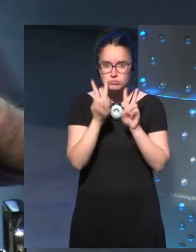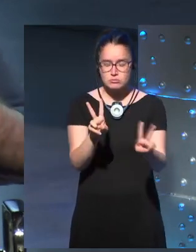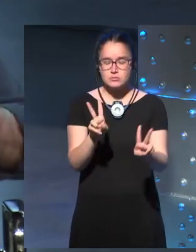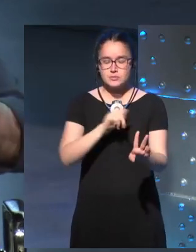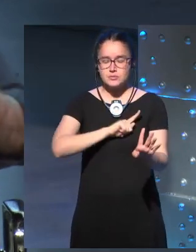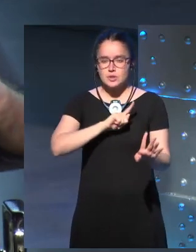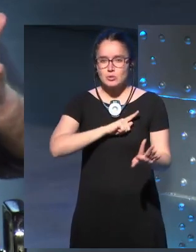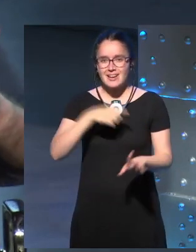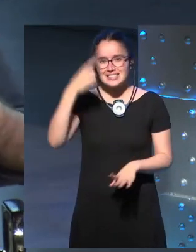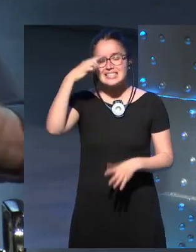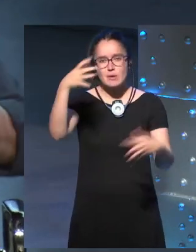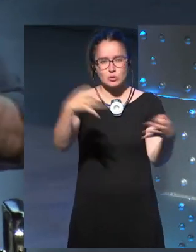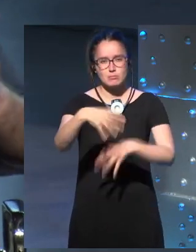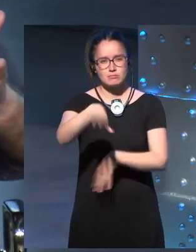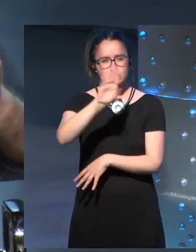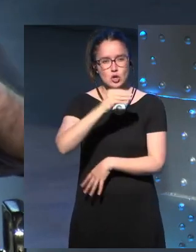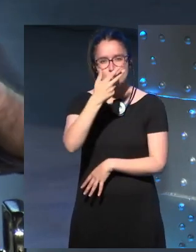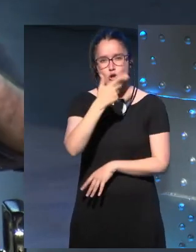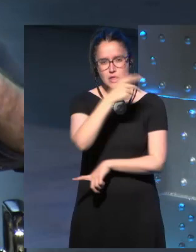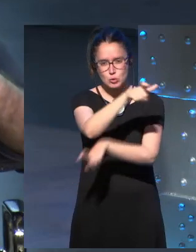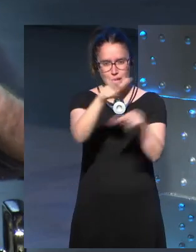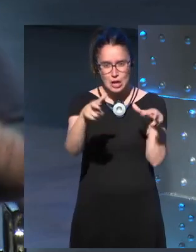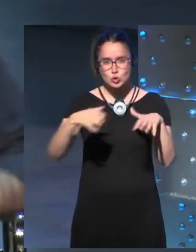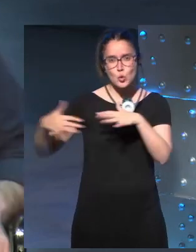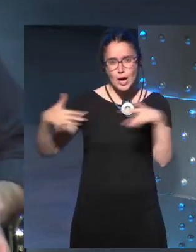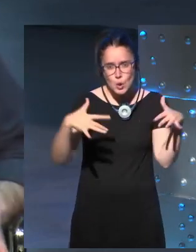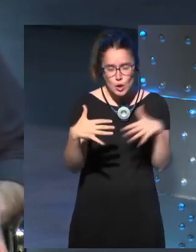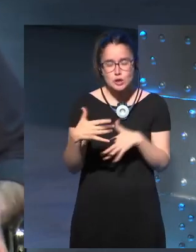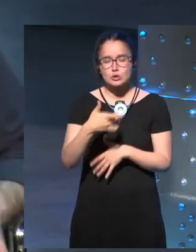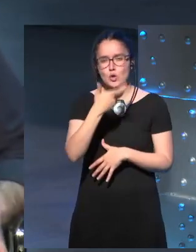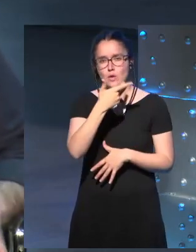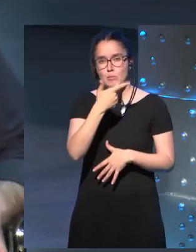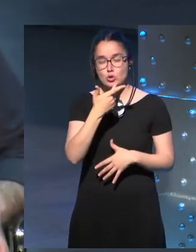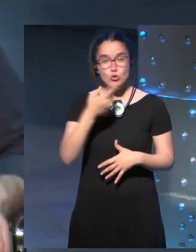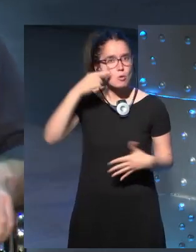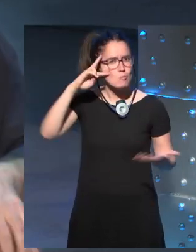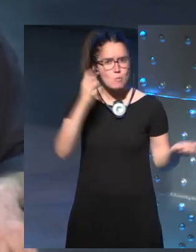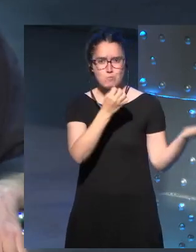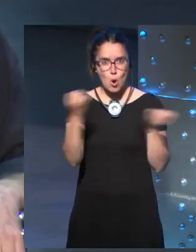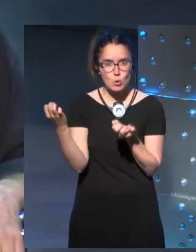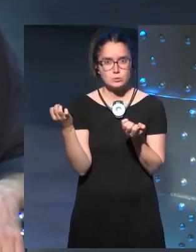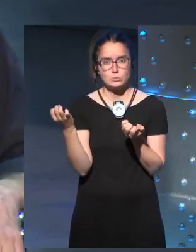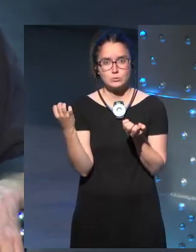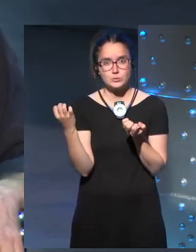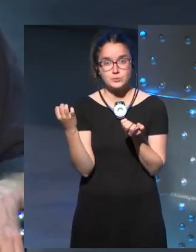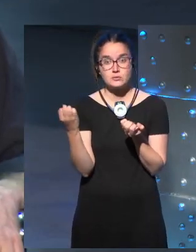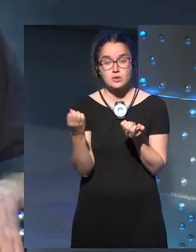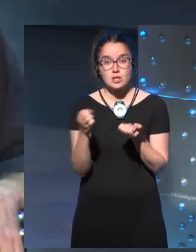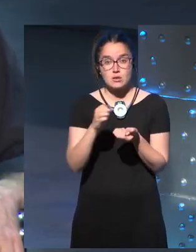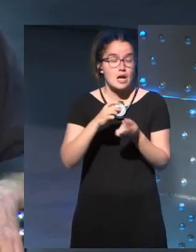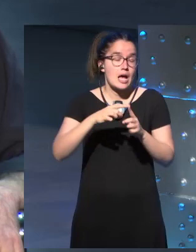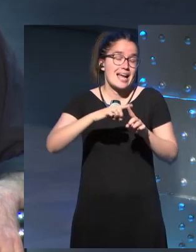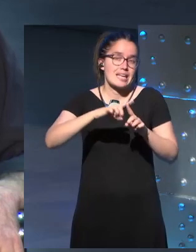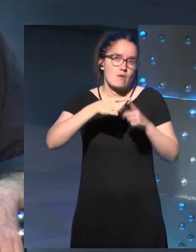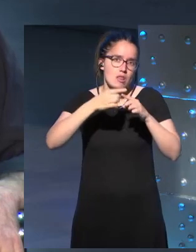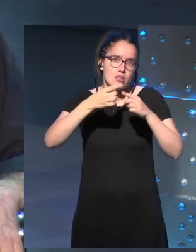what's happening. We know the players. We know we're experts. And at the other level,